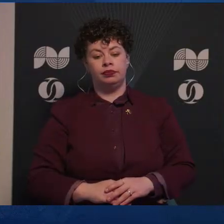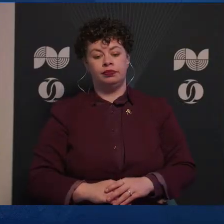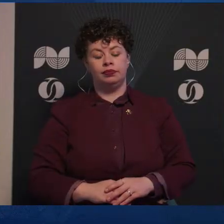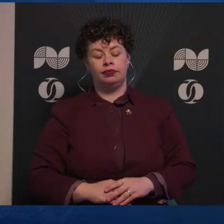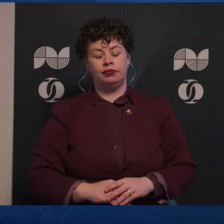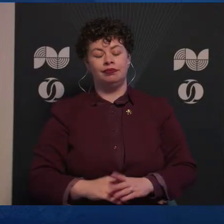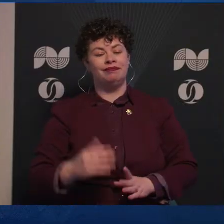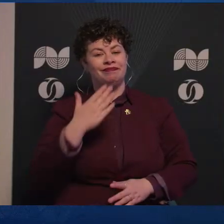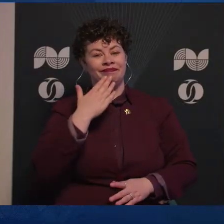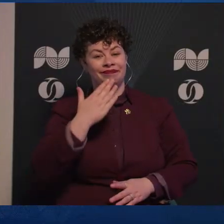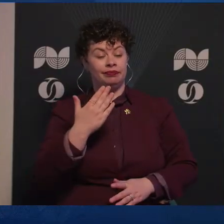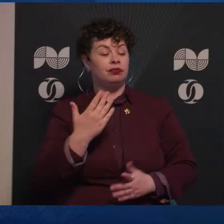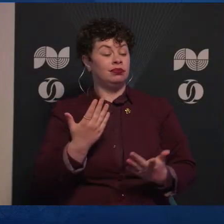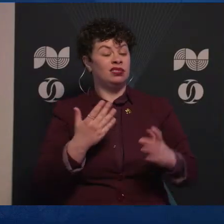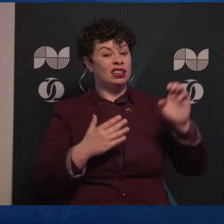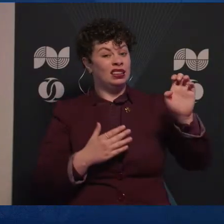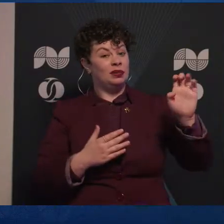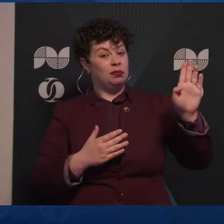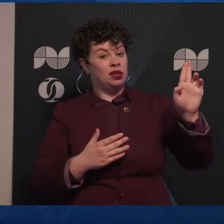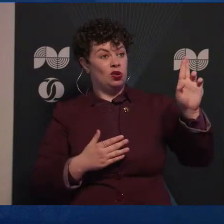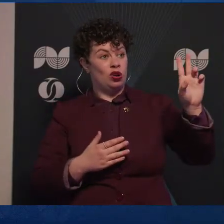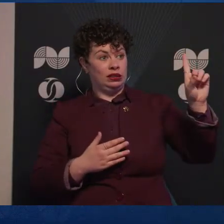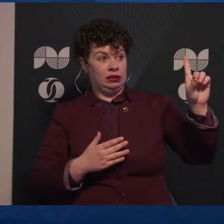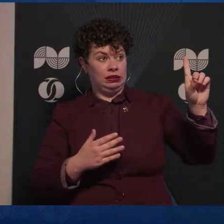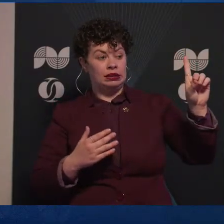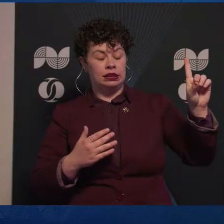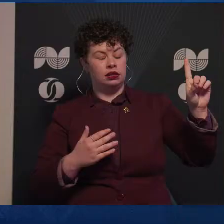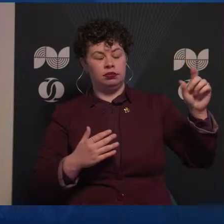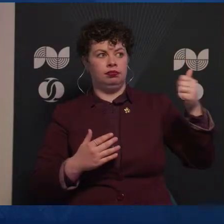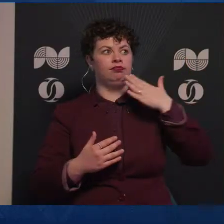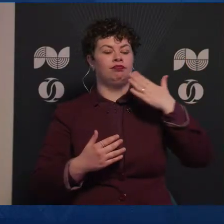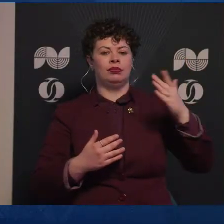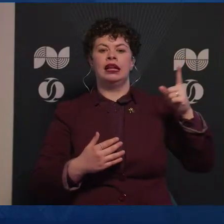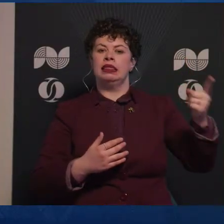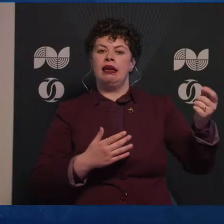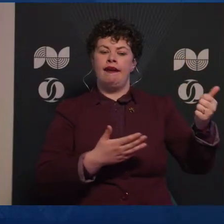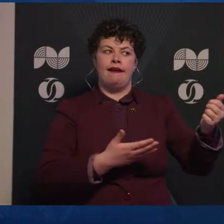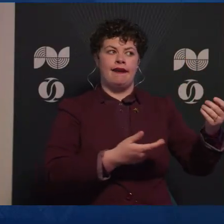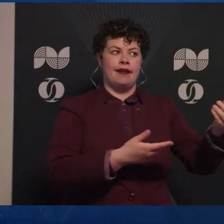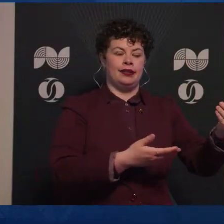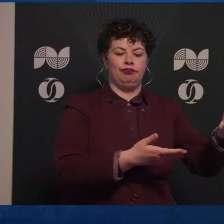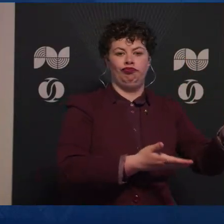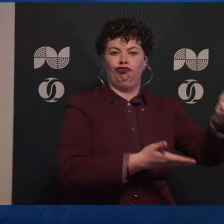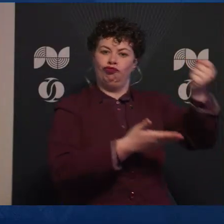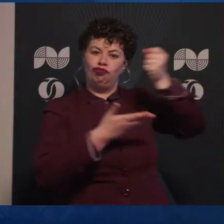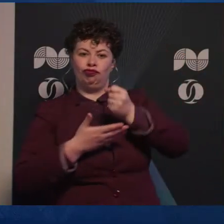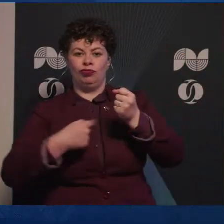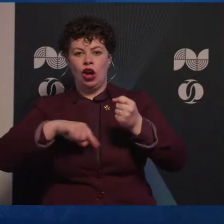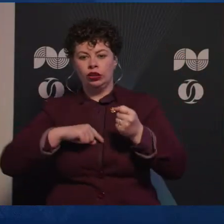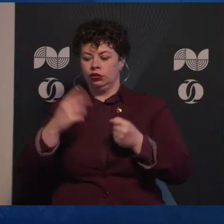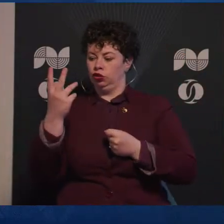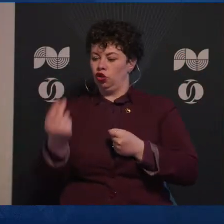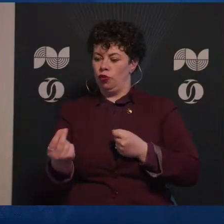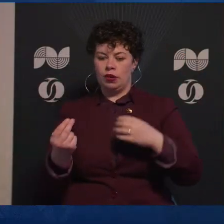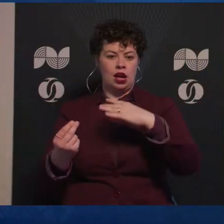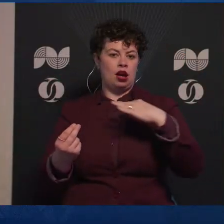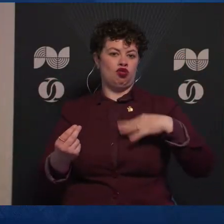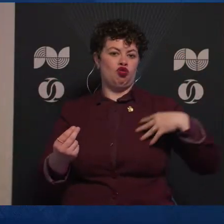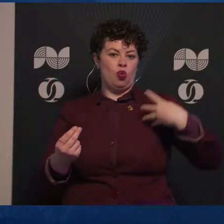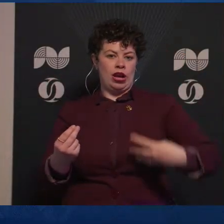action of EBRD, because I know this, because the EBRD, they finance us 2 projects, one in Serbia and one in